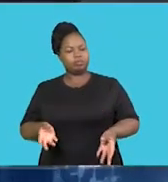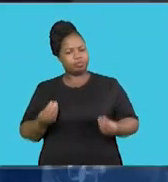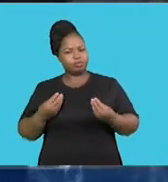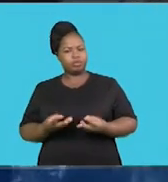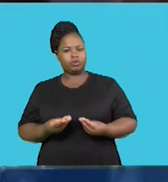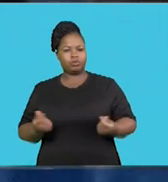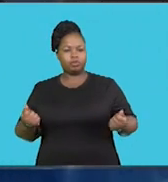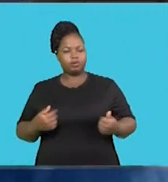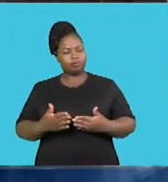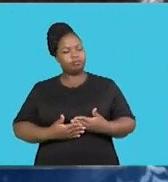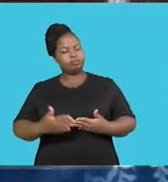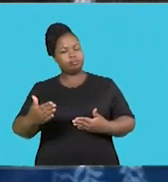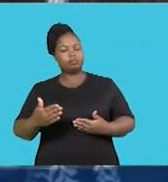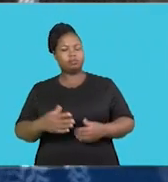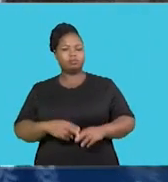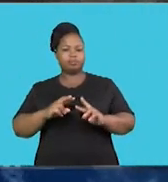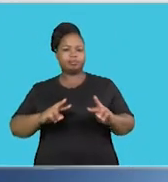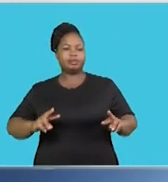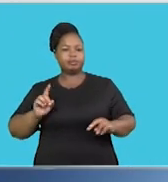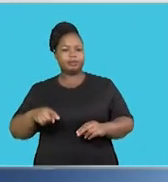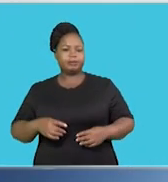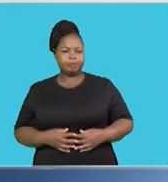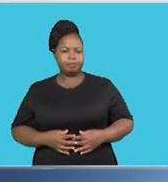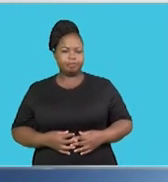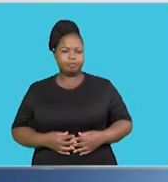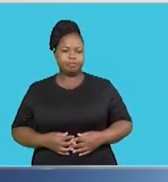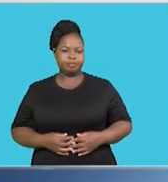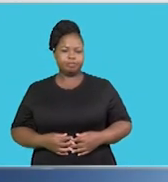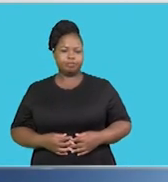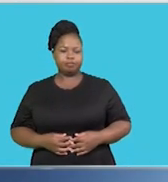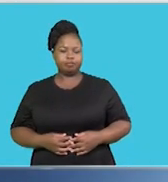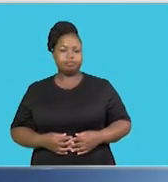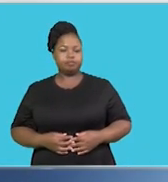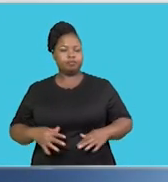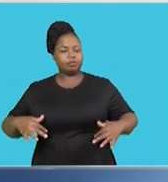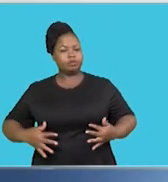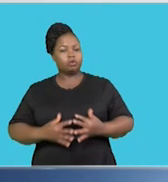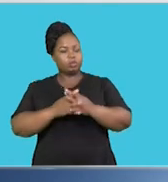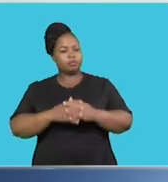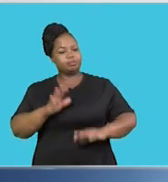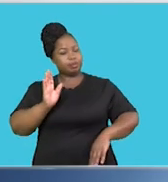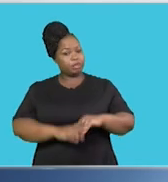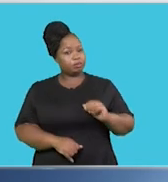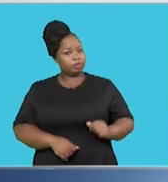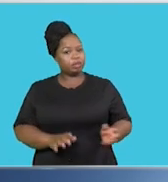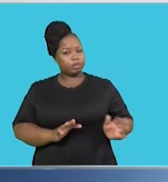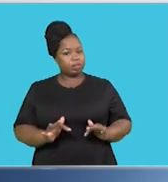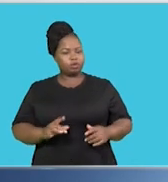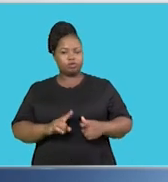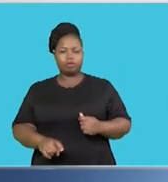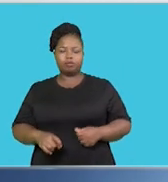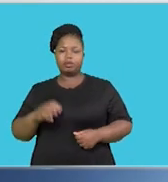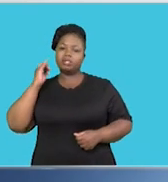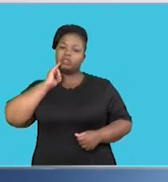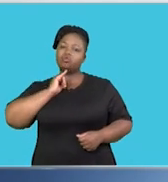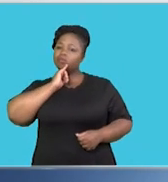sebakeng molemong wa go atolosa tshegetso. The collective punishment meted out by the state of